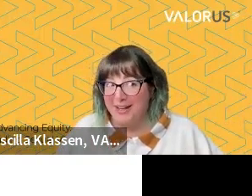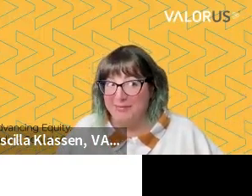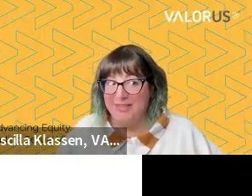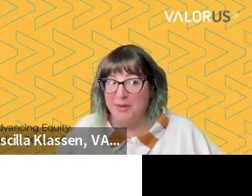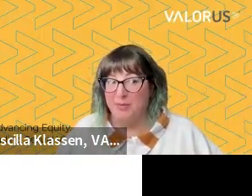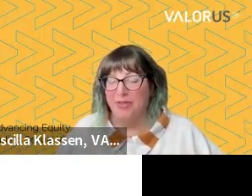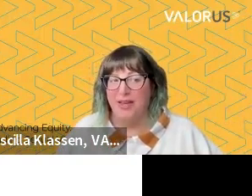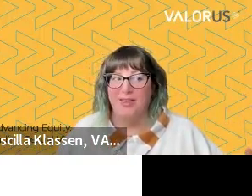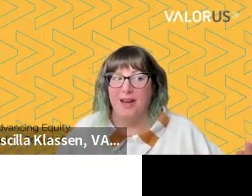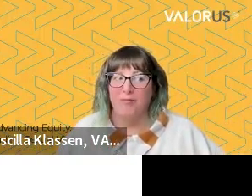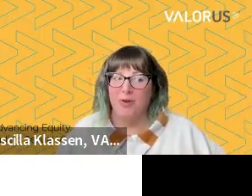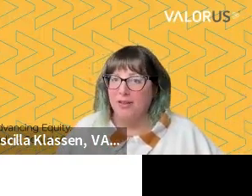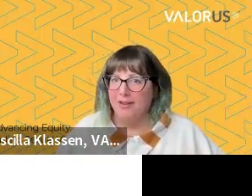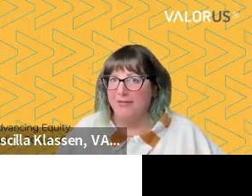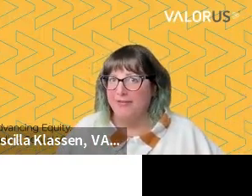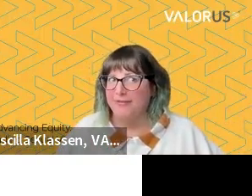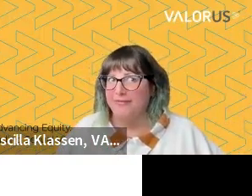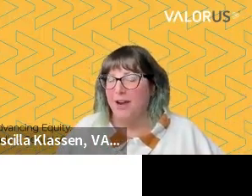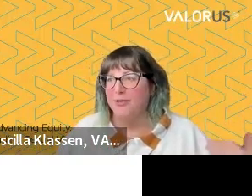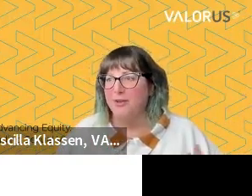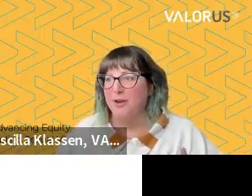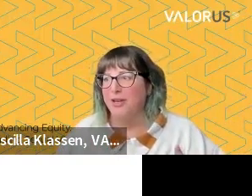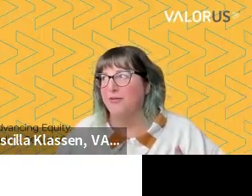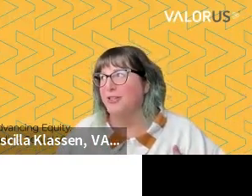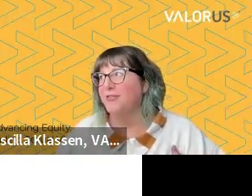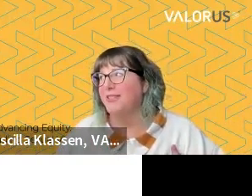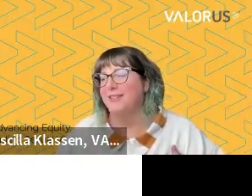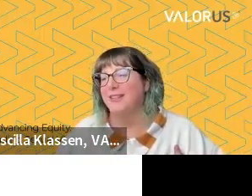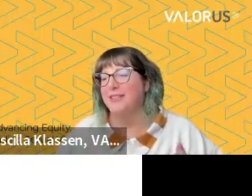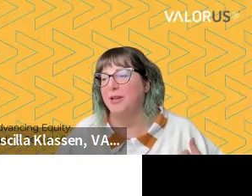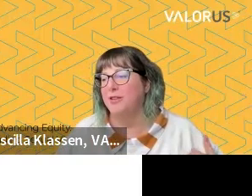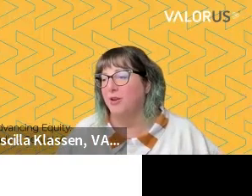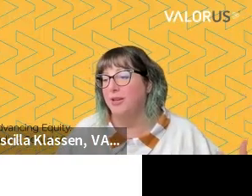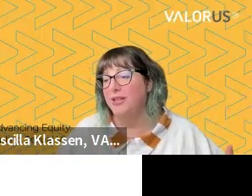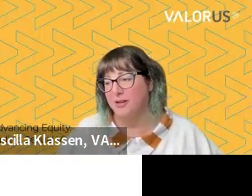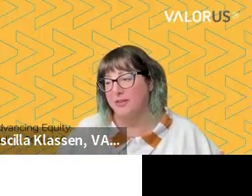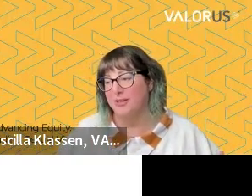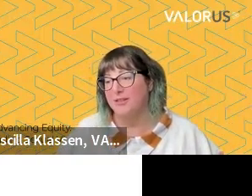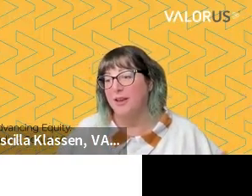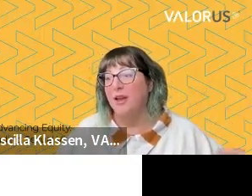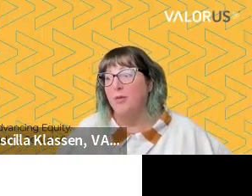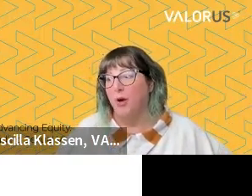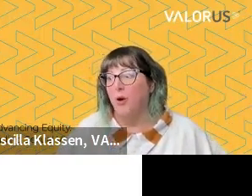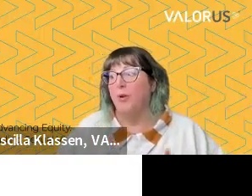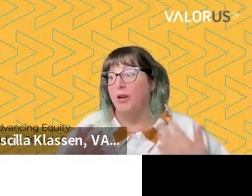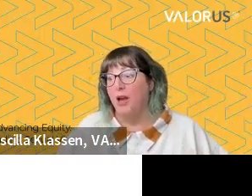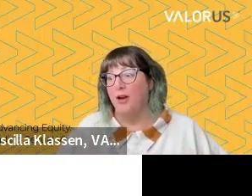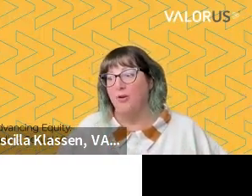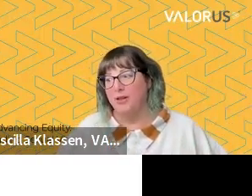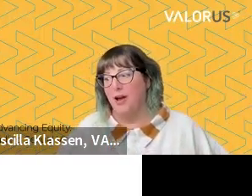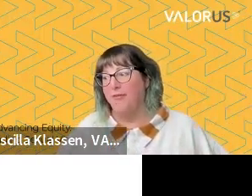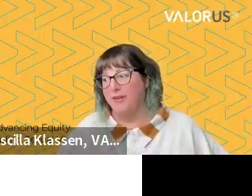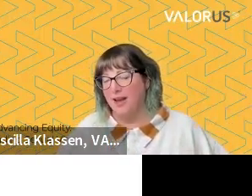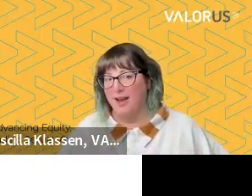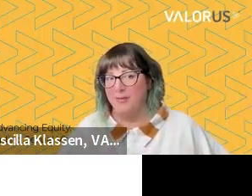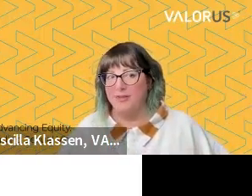lot of times people think that, well, if I don't see you coming in for services, it's because you don't need services. But what we